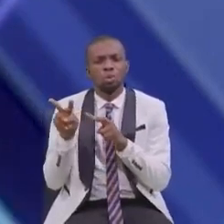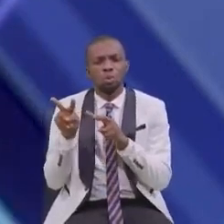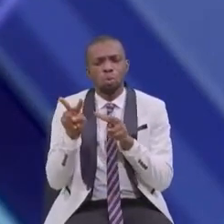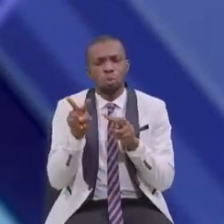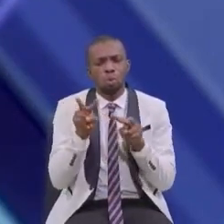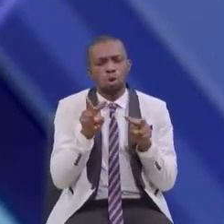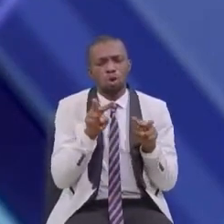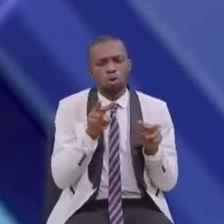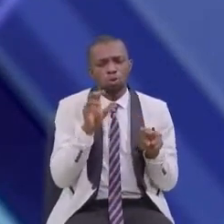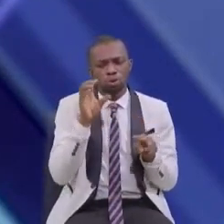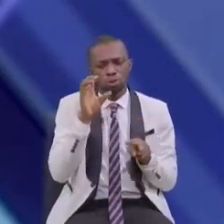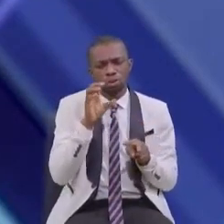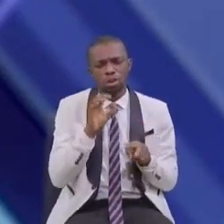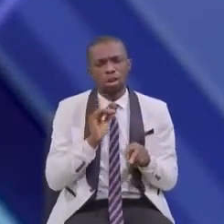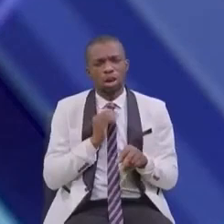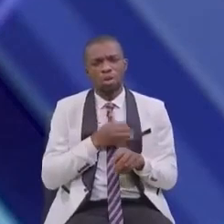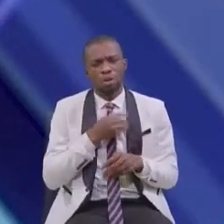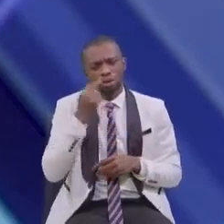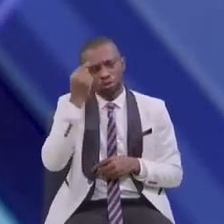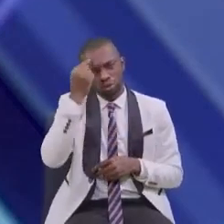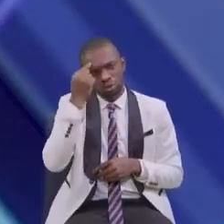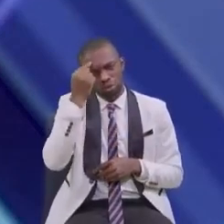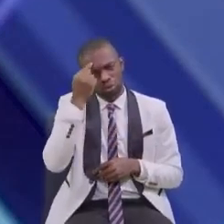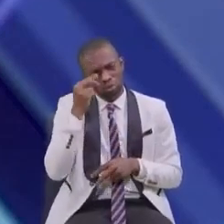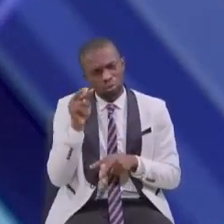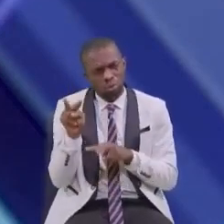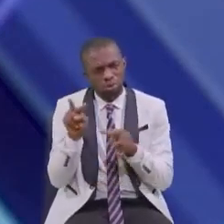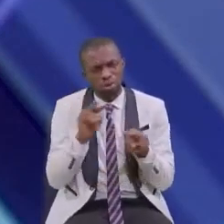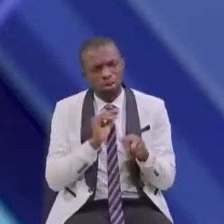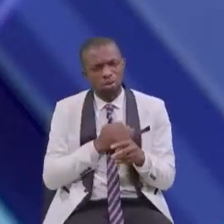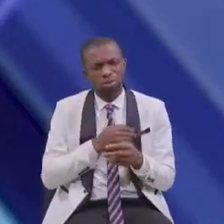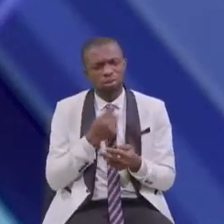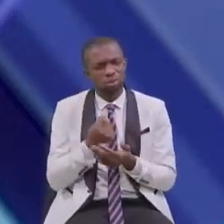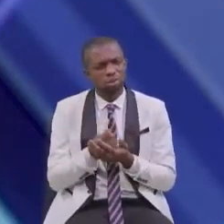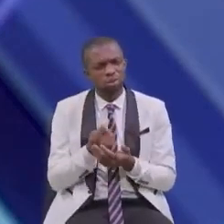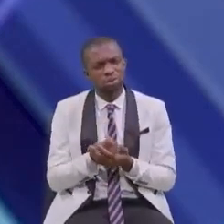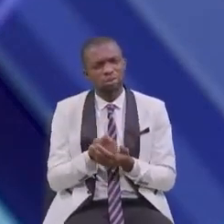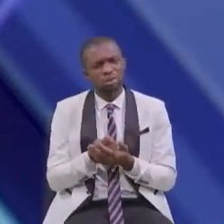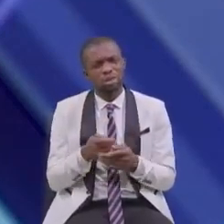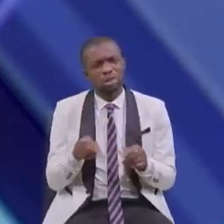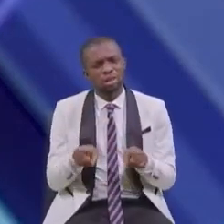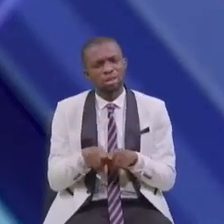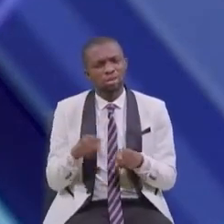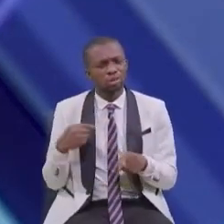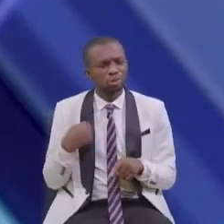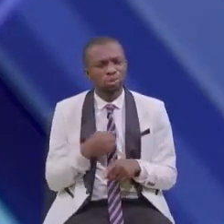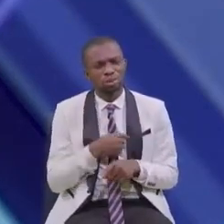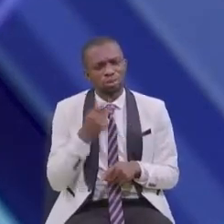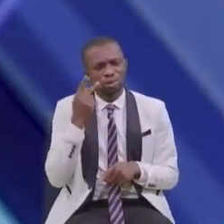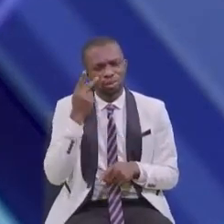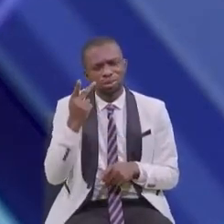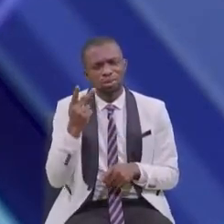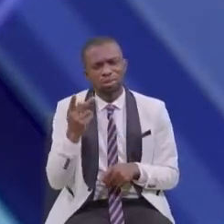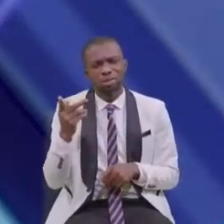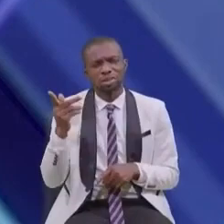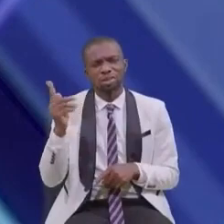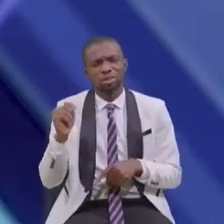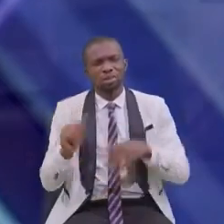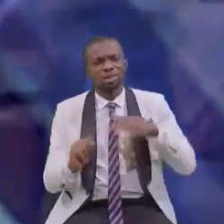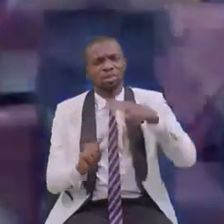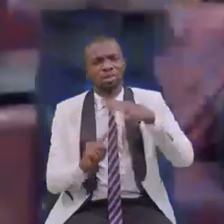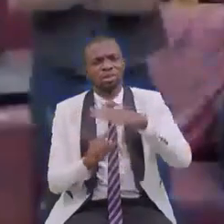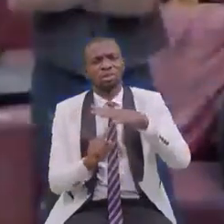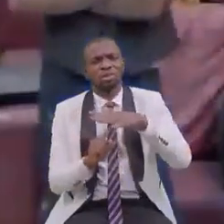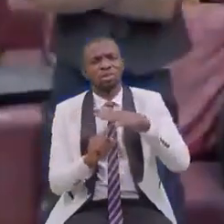our thoughts, watch our treasures, as we see the supreme mercy and the essentials